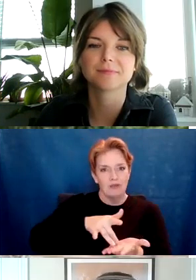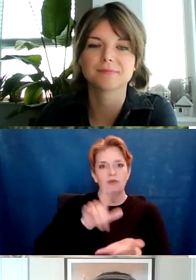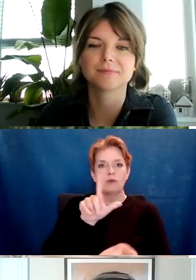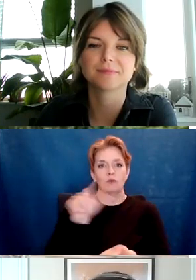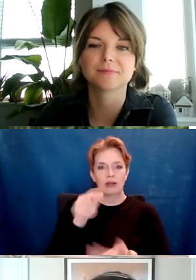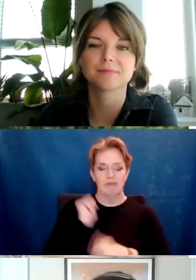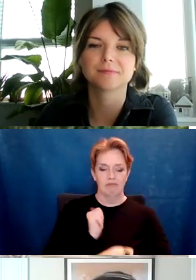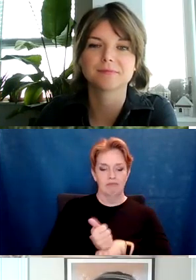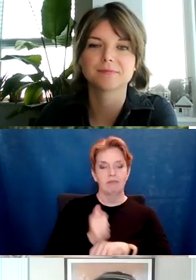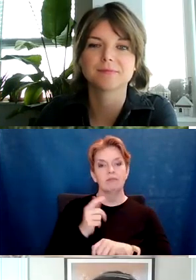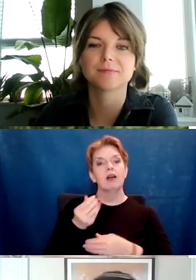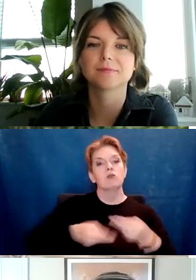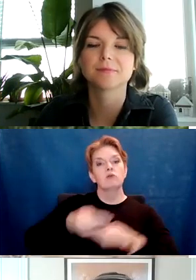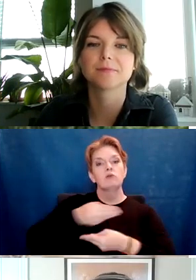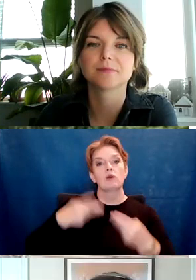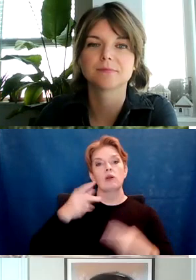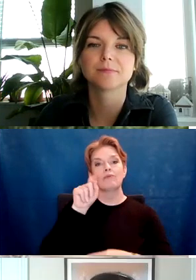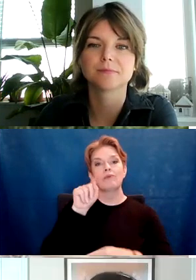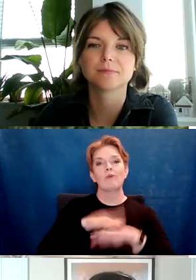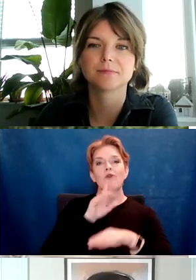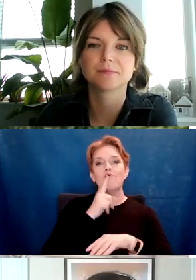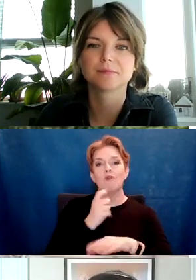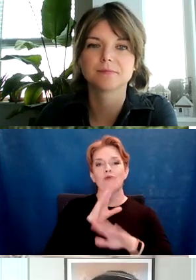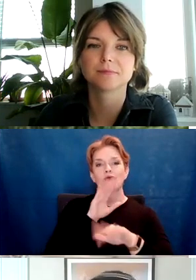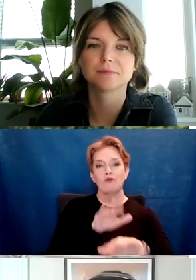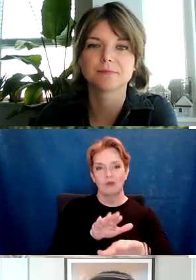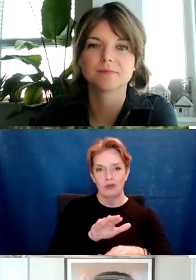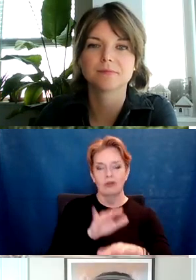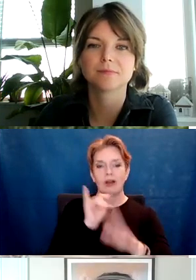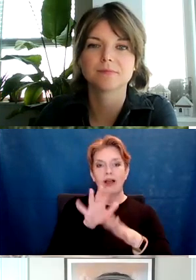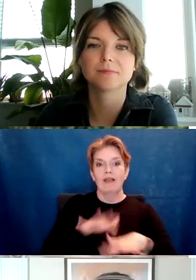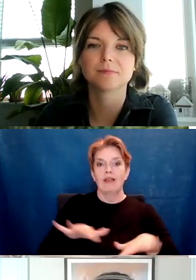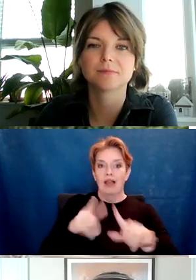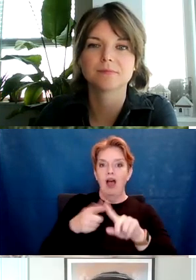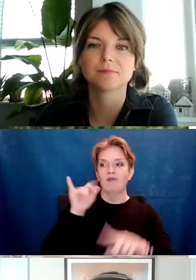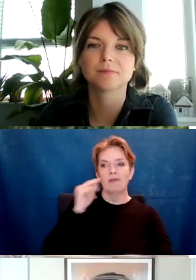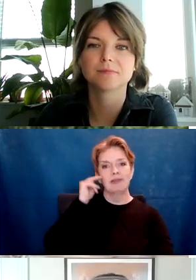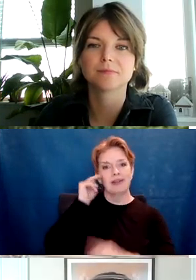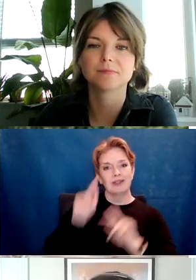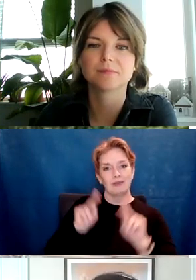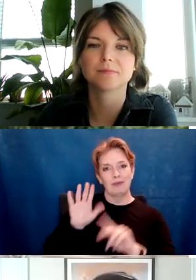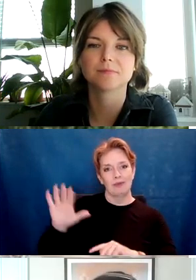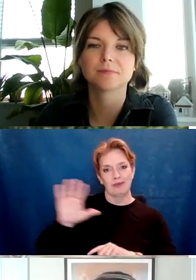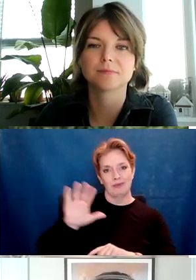trading post along the Red River on land occupied by the native Natchitoches people. It was the